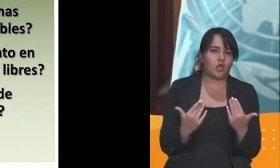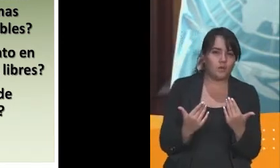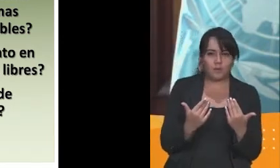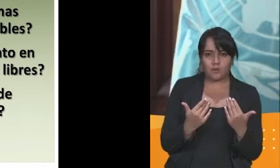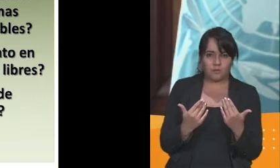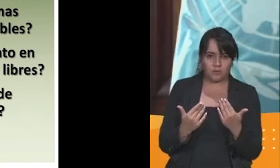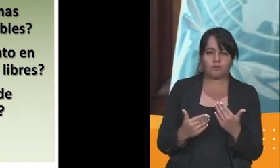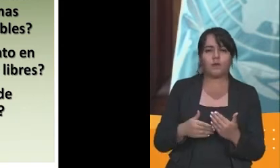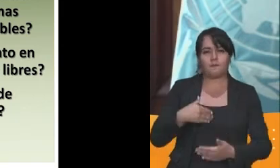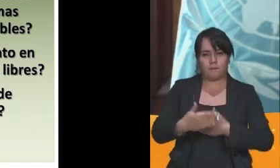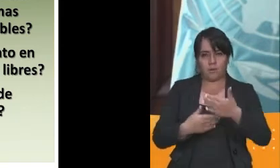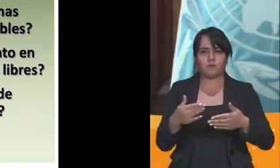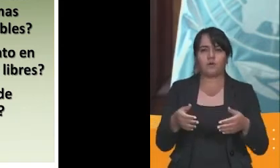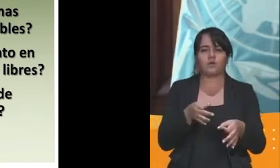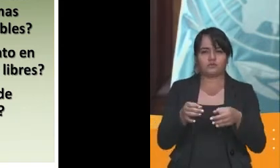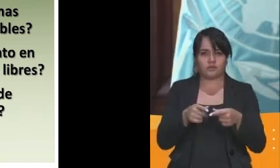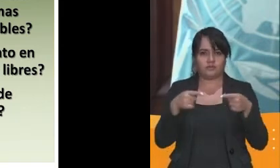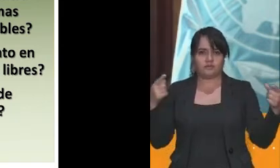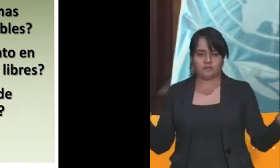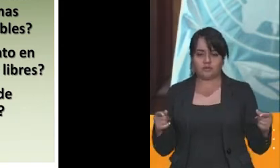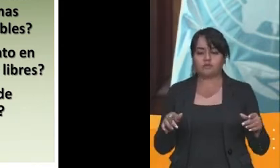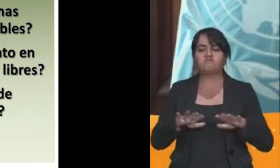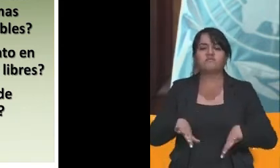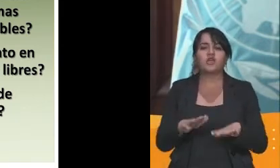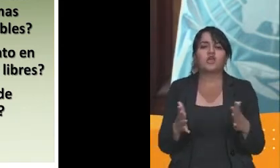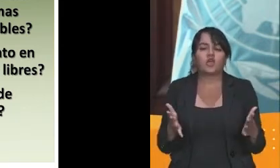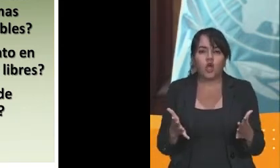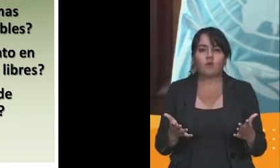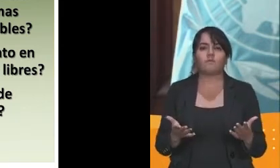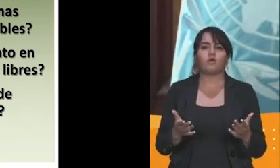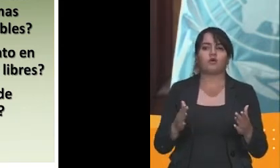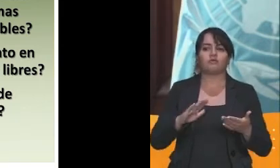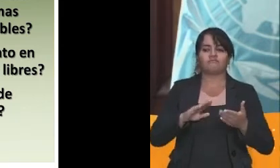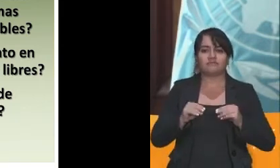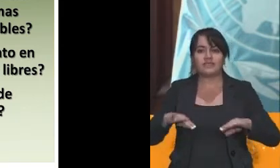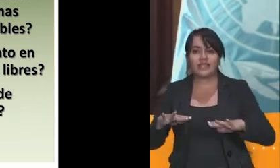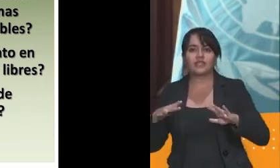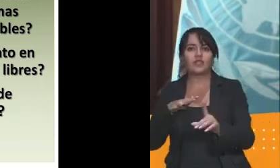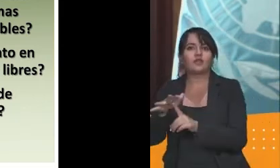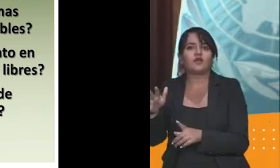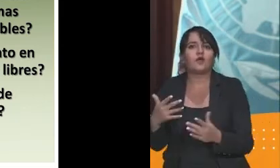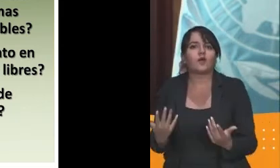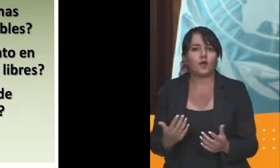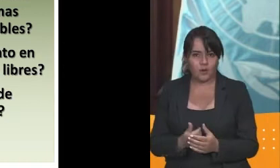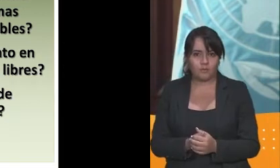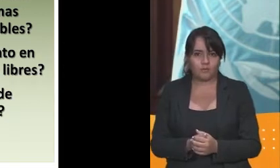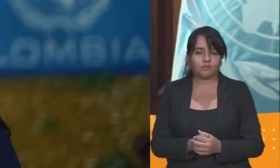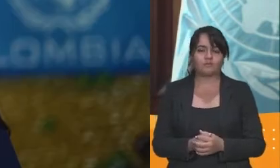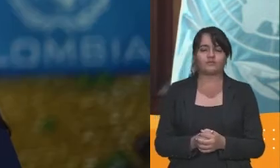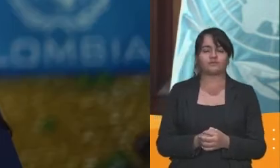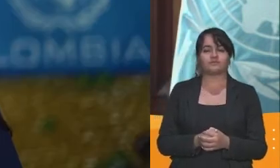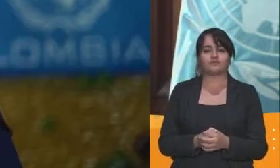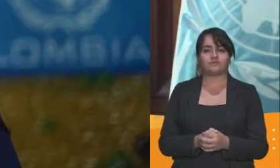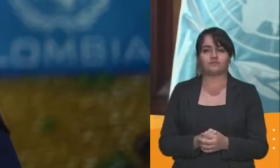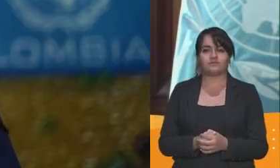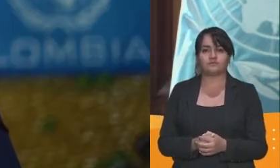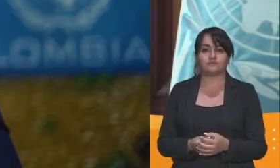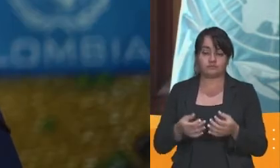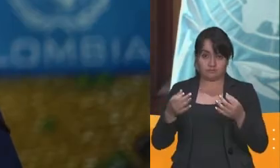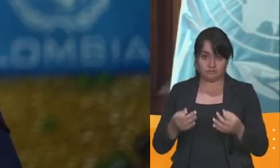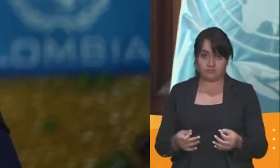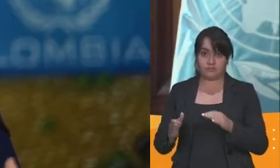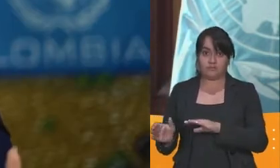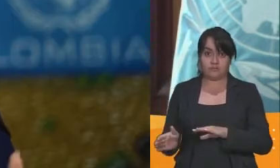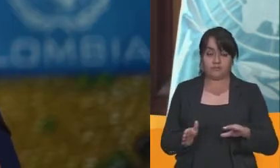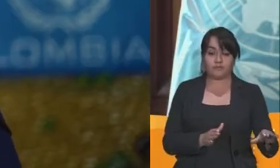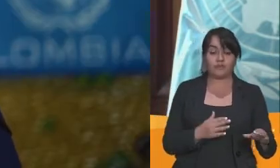that are in the legal zones. And this is going to tell us where are they, how they do it, and how are they related in the territory. So now entering the matters